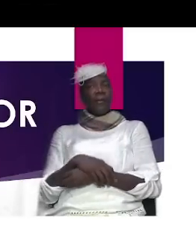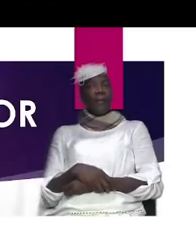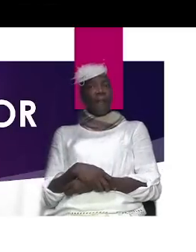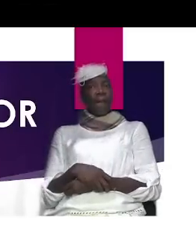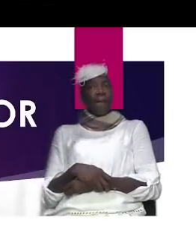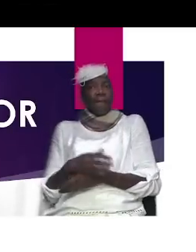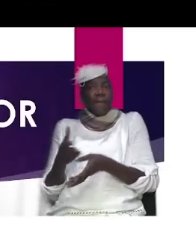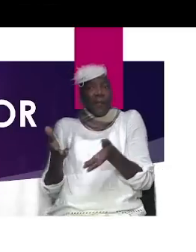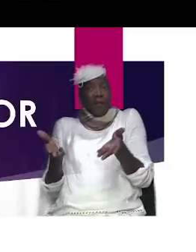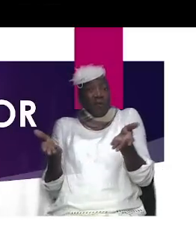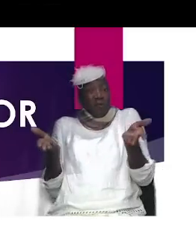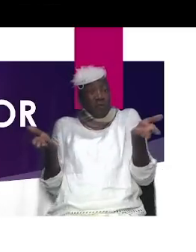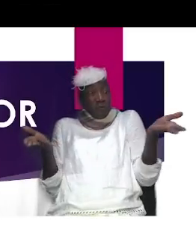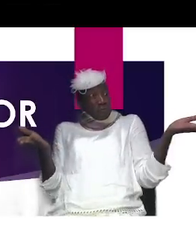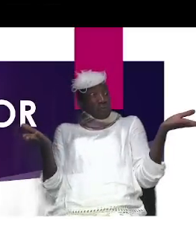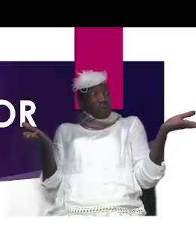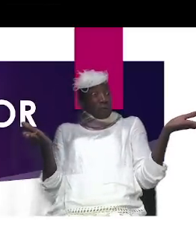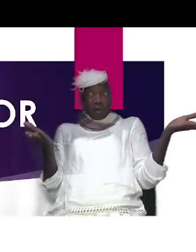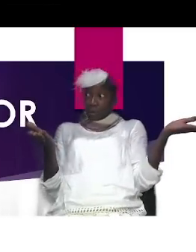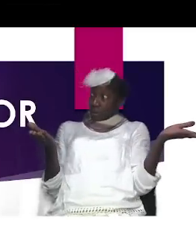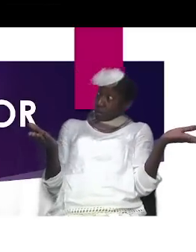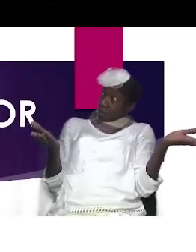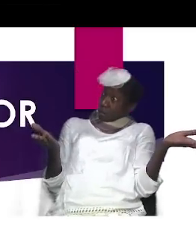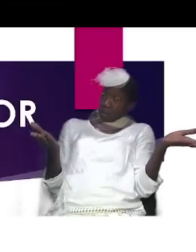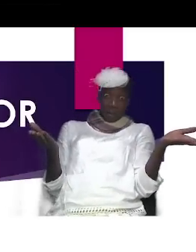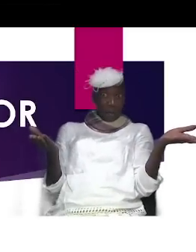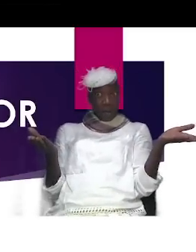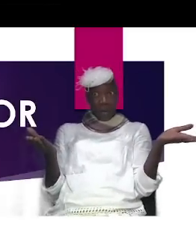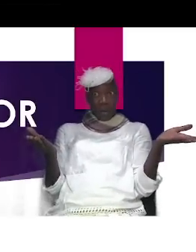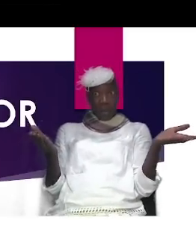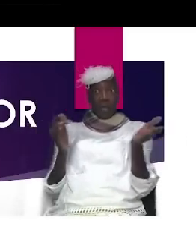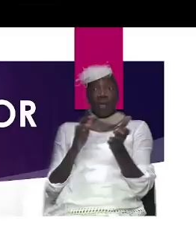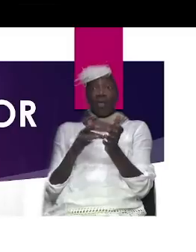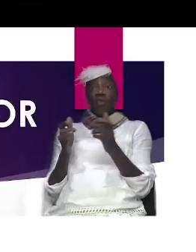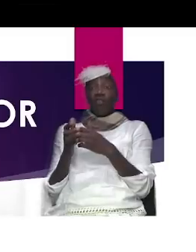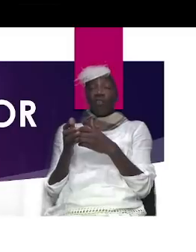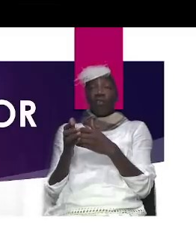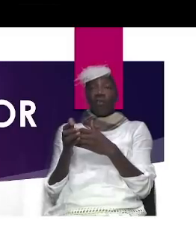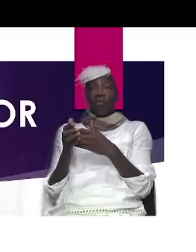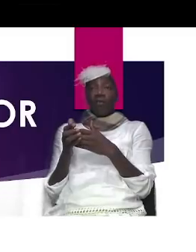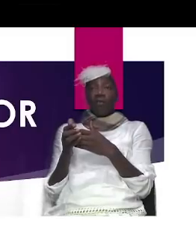What exactly does that mean? Now, Jesus made it clear